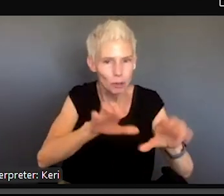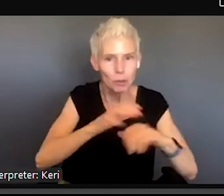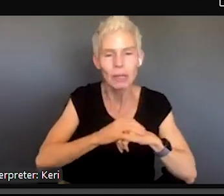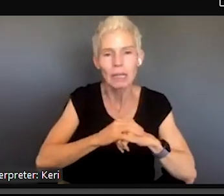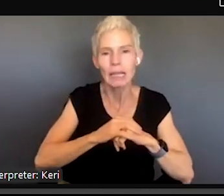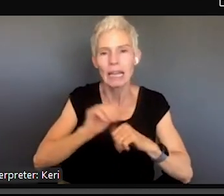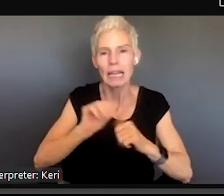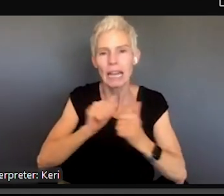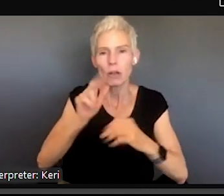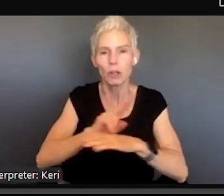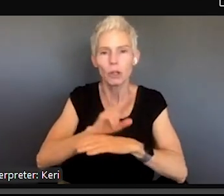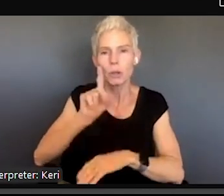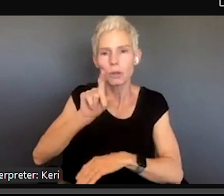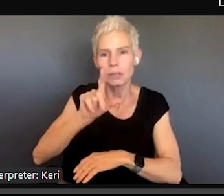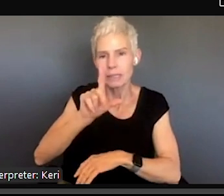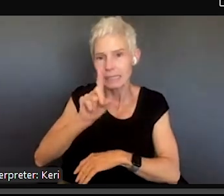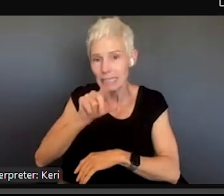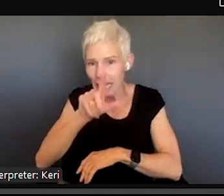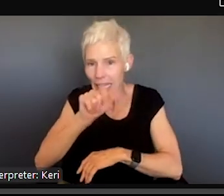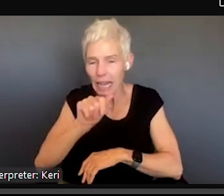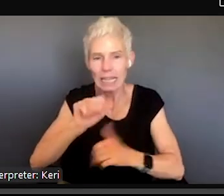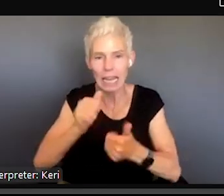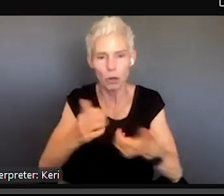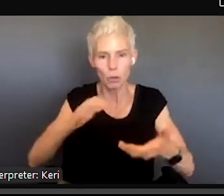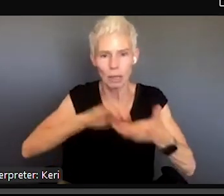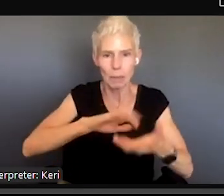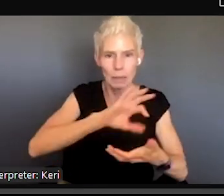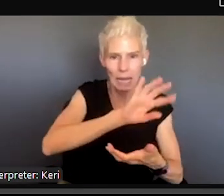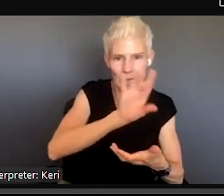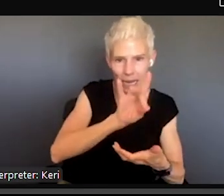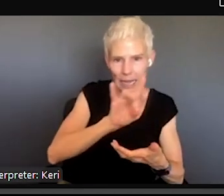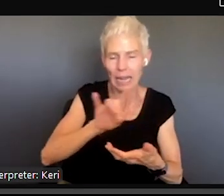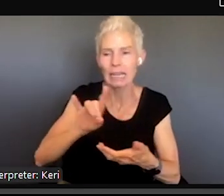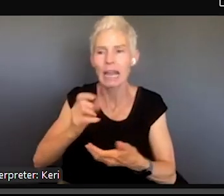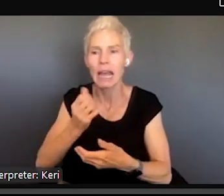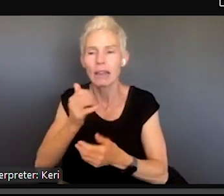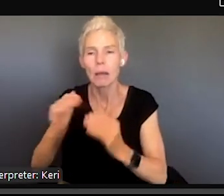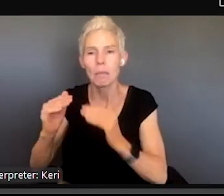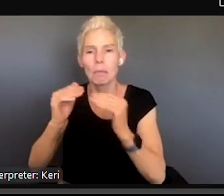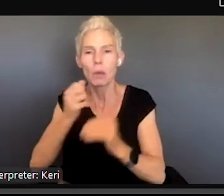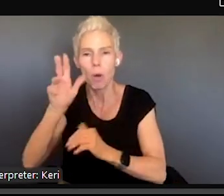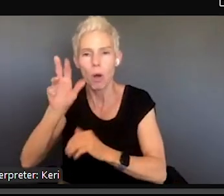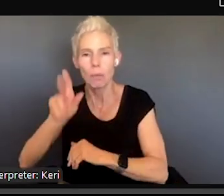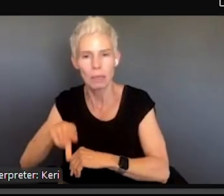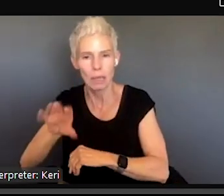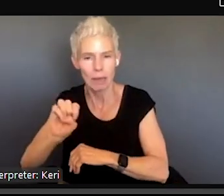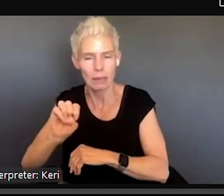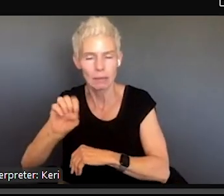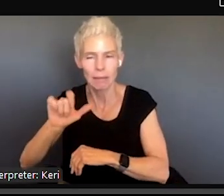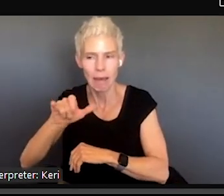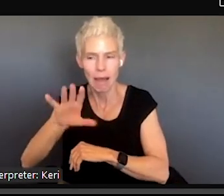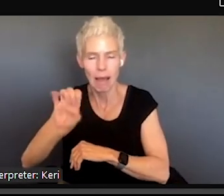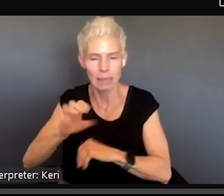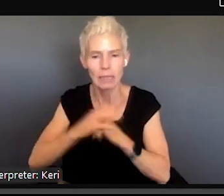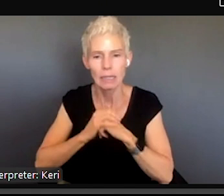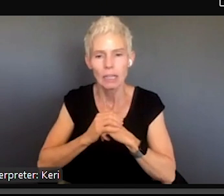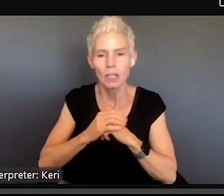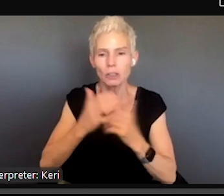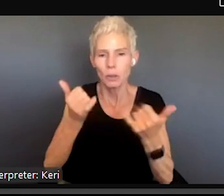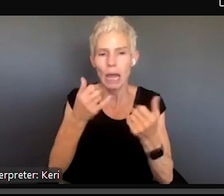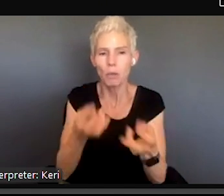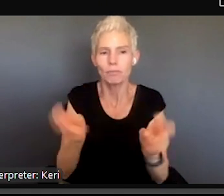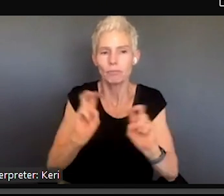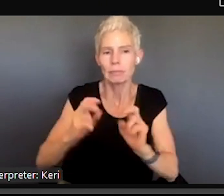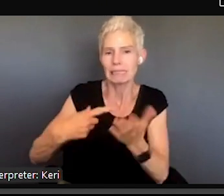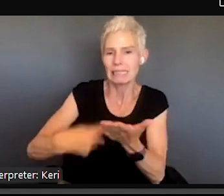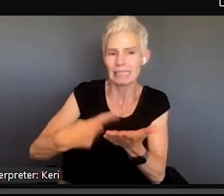data and collaboration. So congratulations on that. Thank you so much for walking us through. I'm now going to call up for our roundtable.